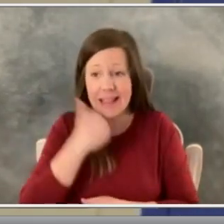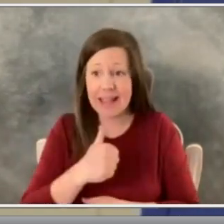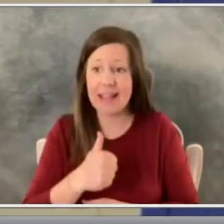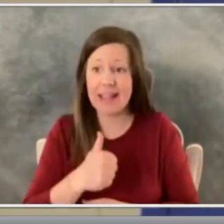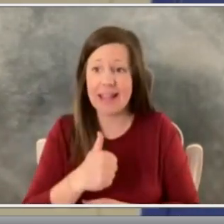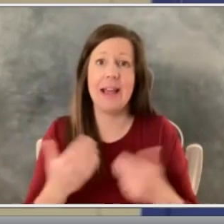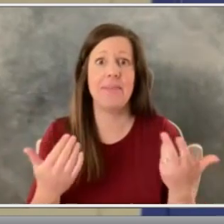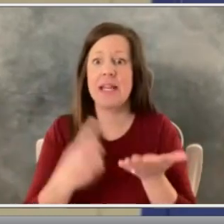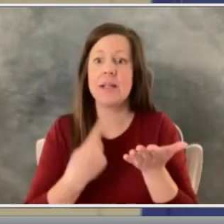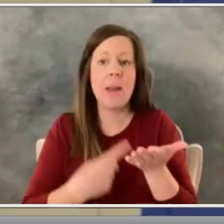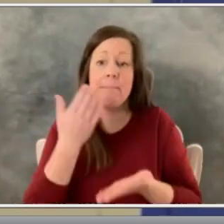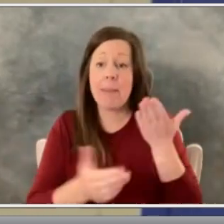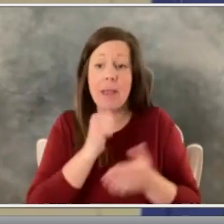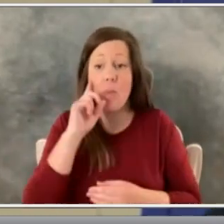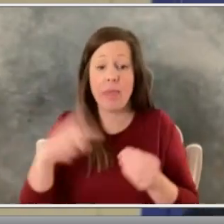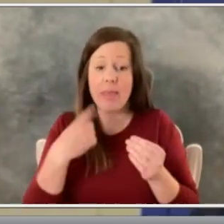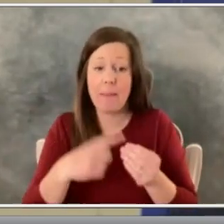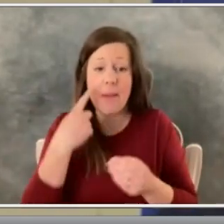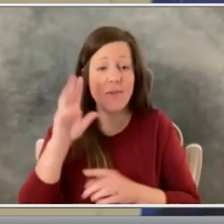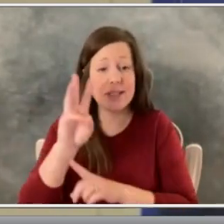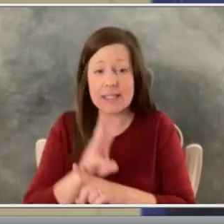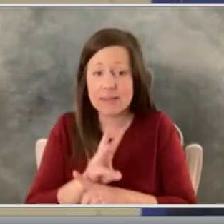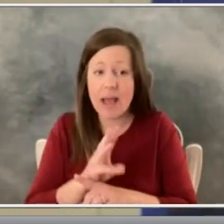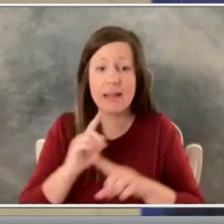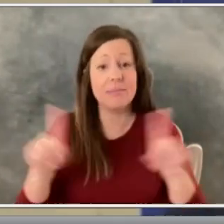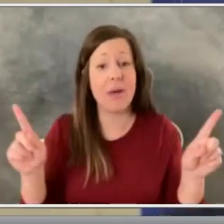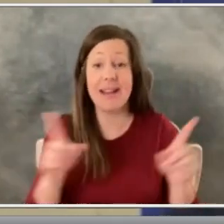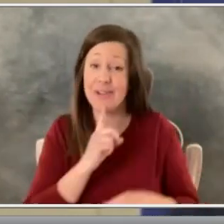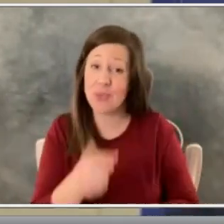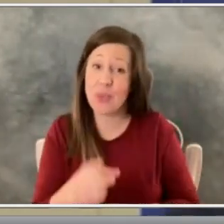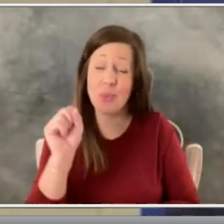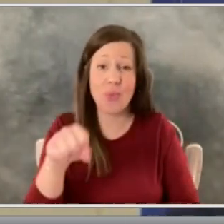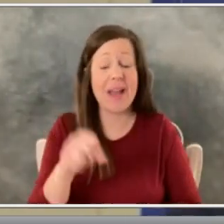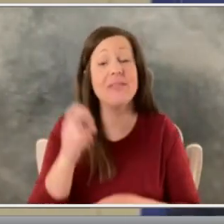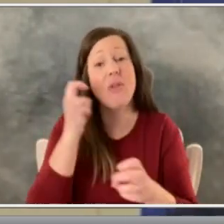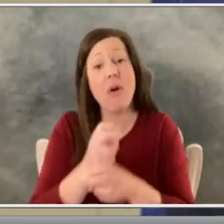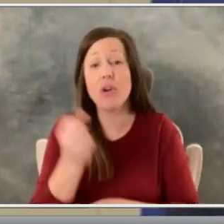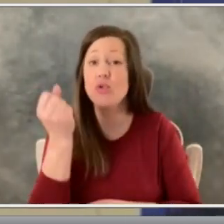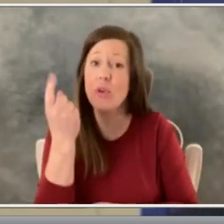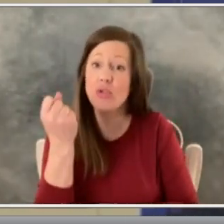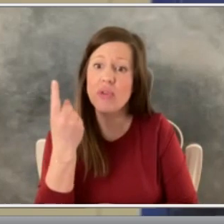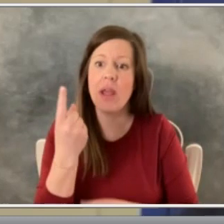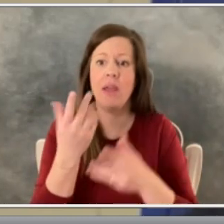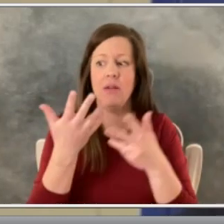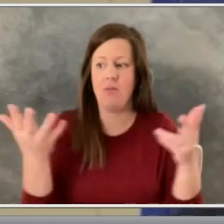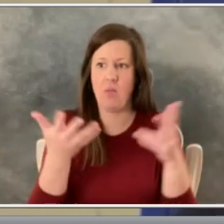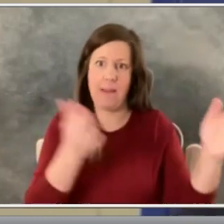think about it for 6 months. But it's true. It's hard to understand what the plan